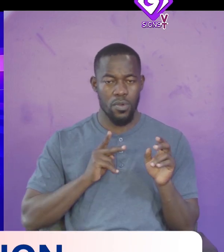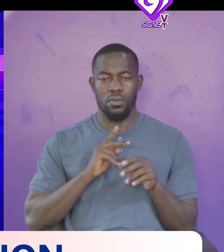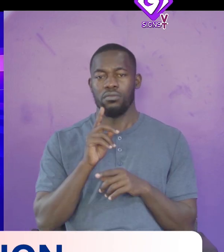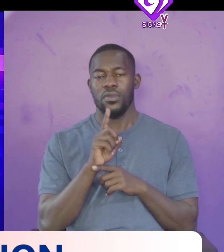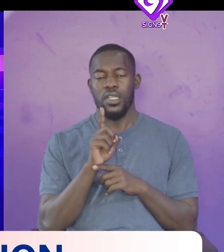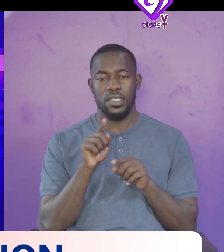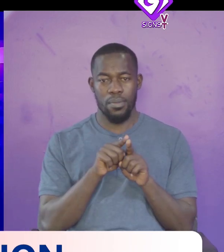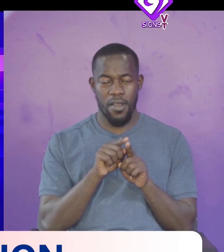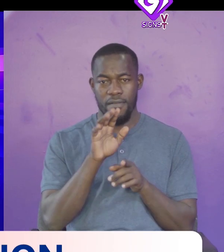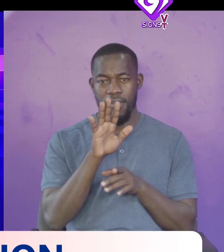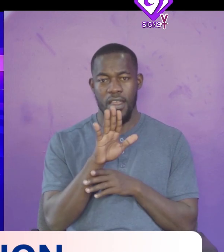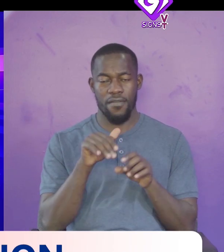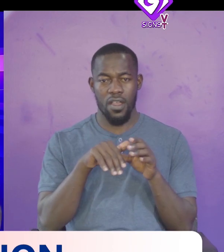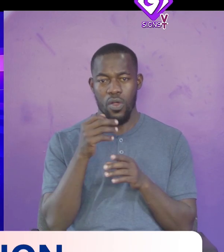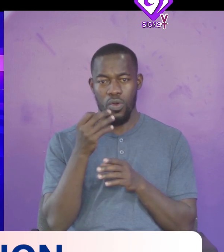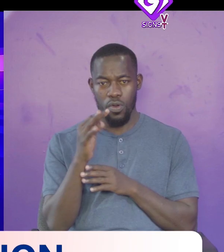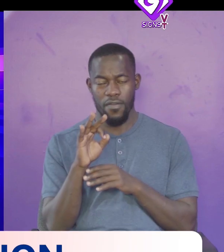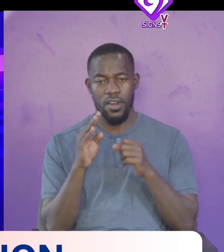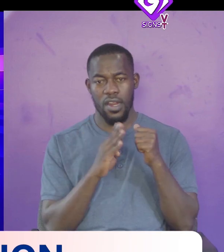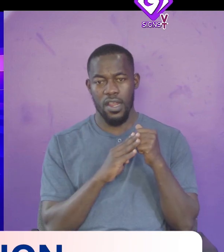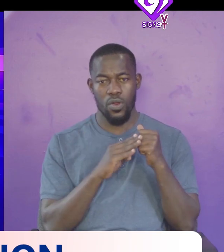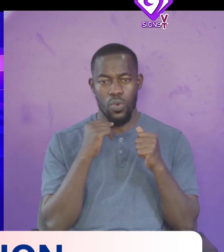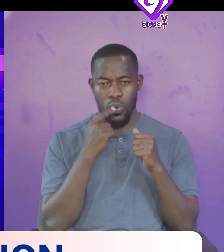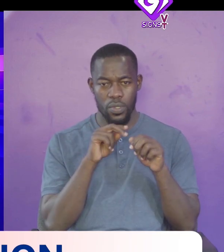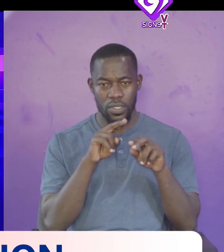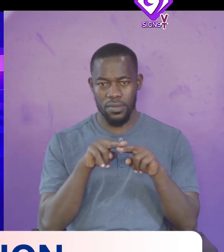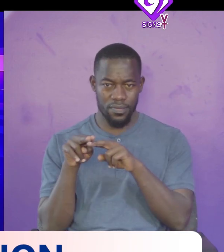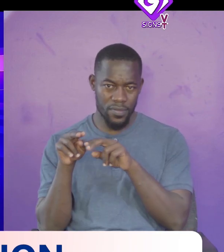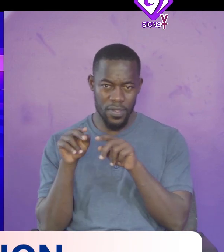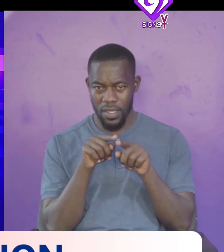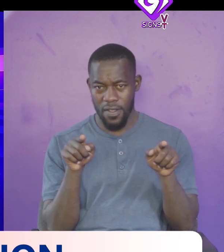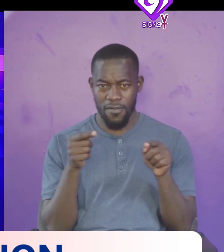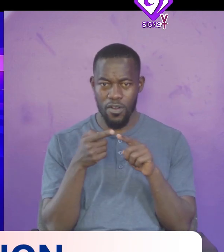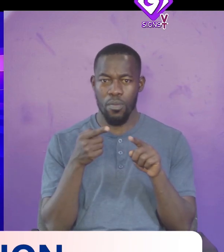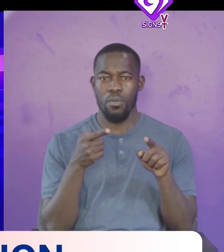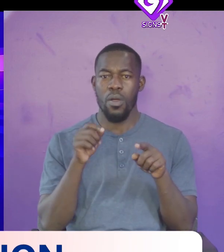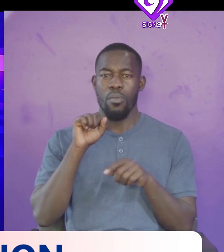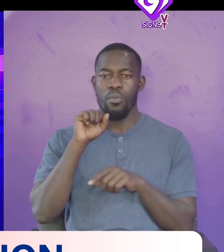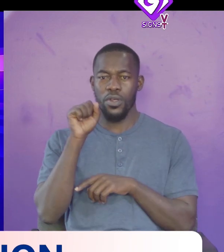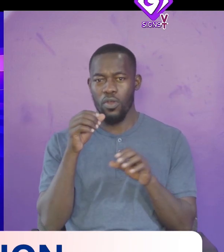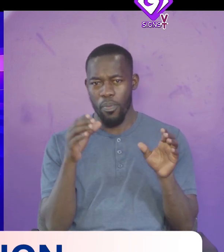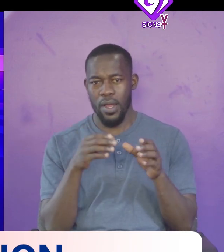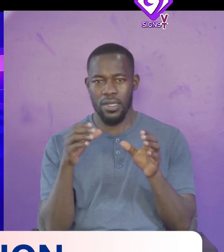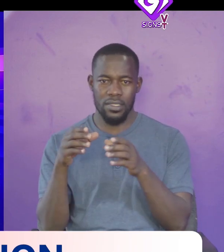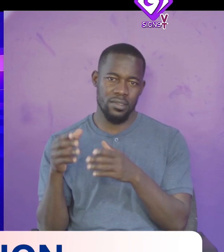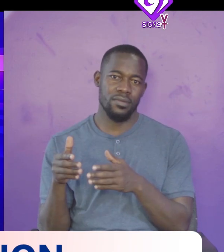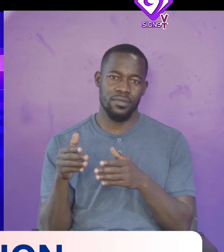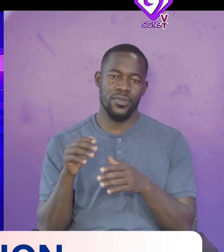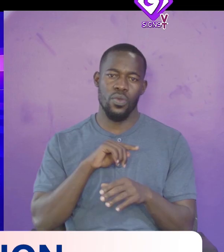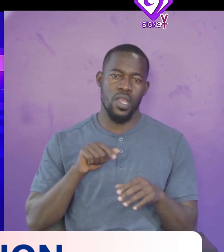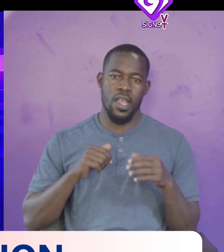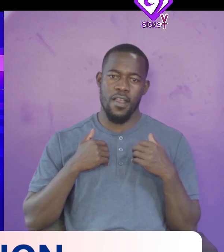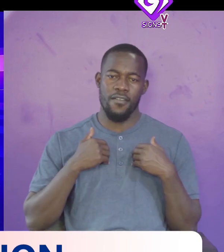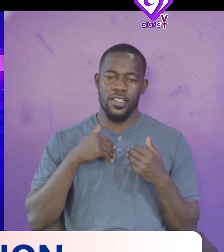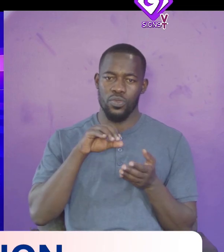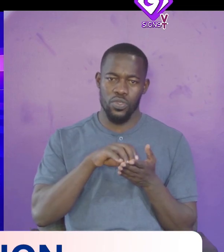those people who sat in the select panel were actually coming from political parties. Jonah, we have a situation in this country we must